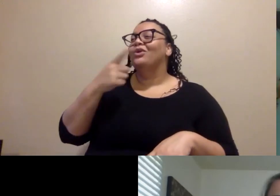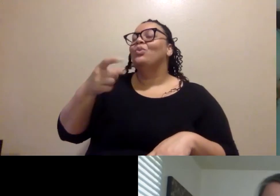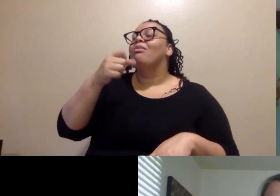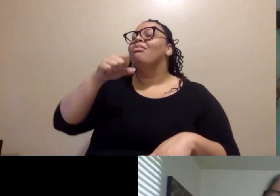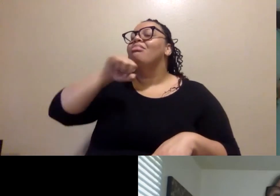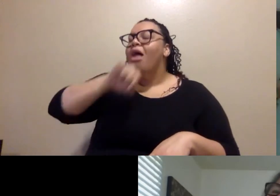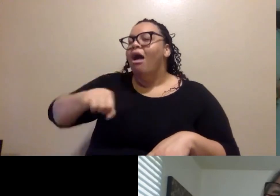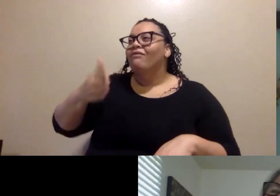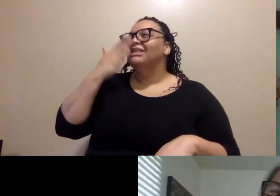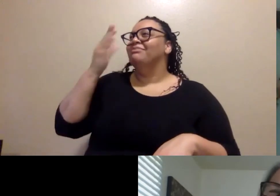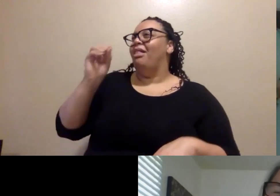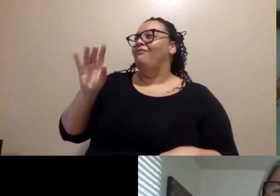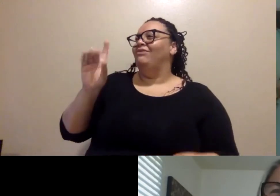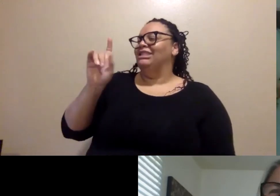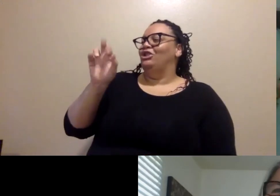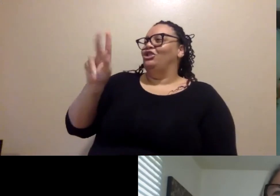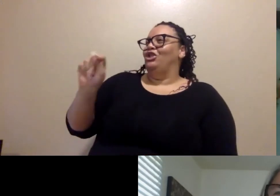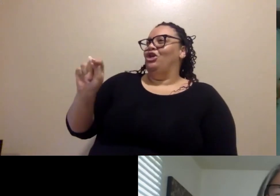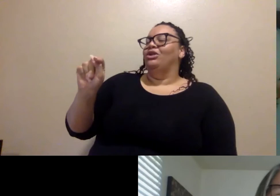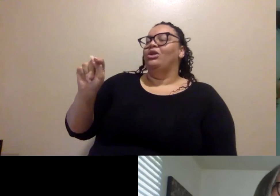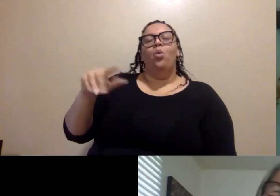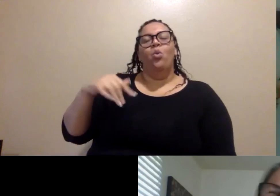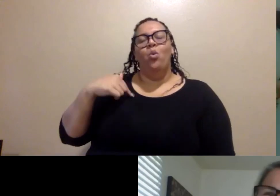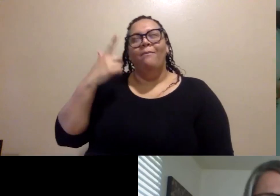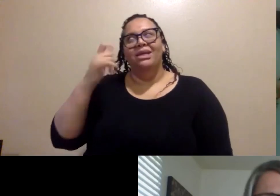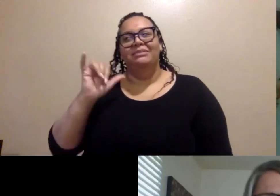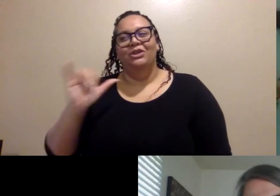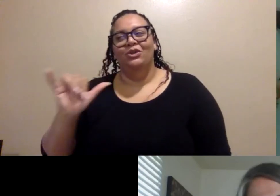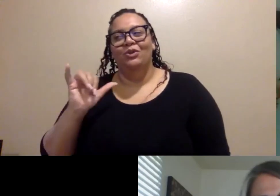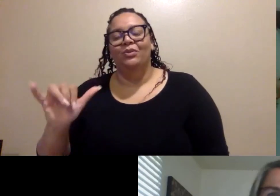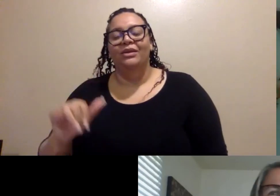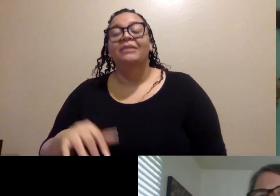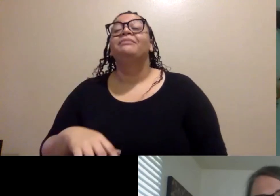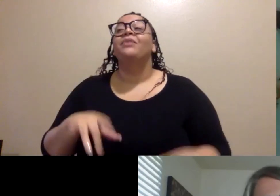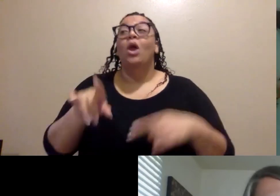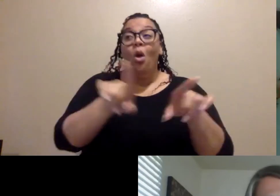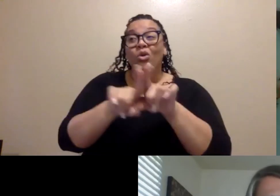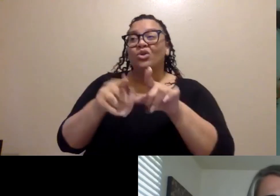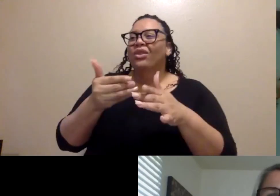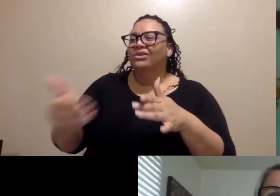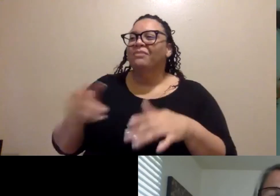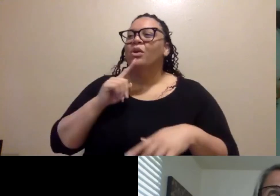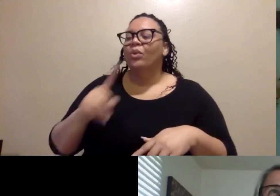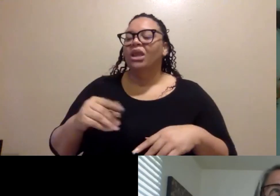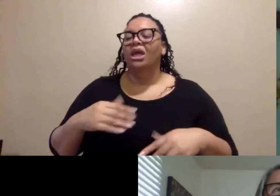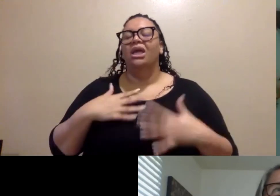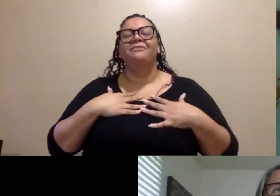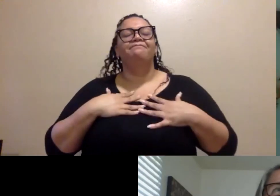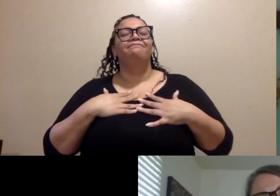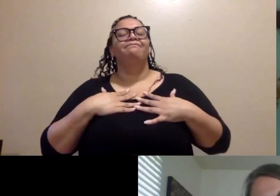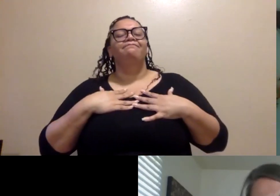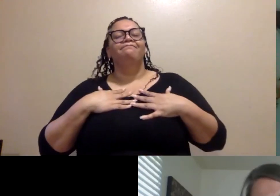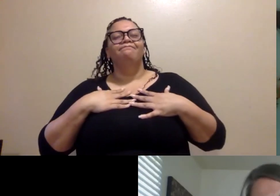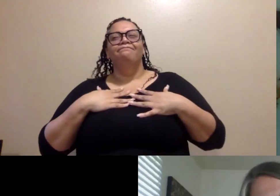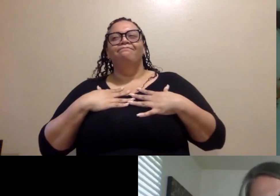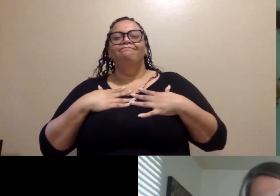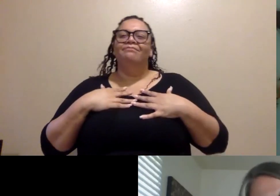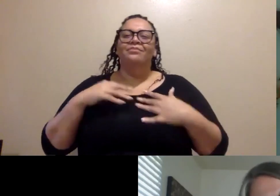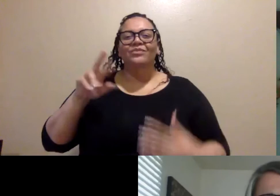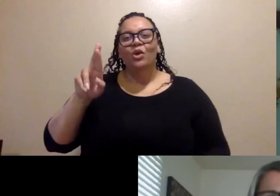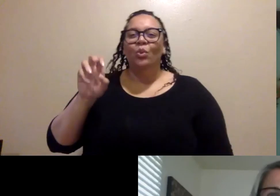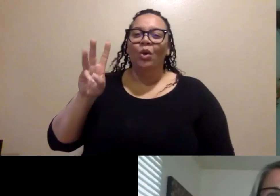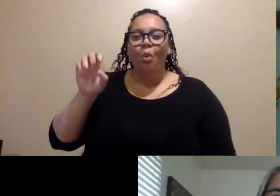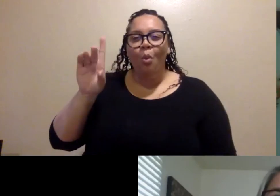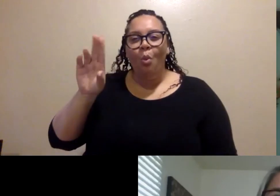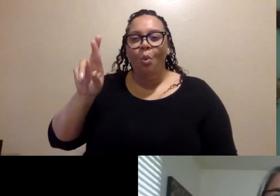that smell. And there is something super rewarding about doing anything in nature and seeing the fruits of your labor, you